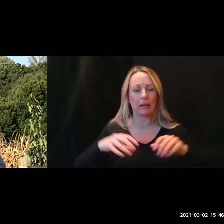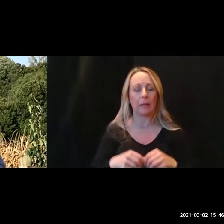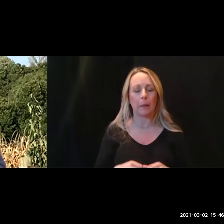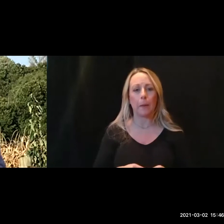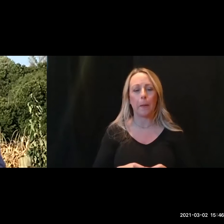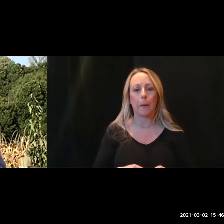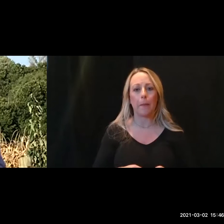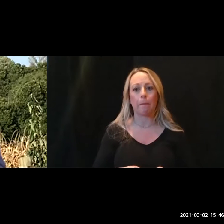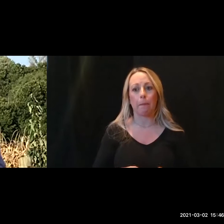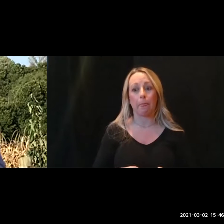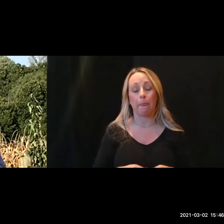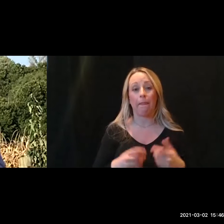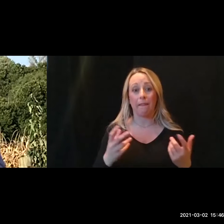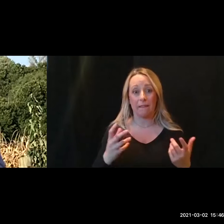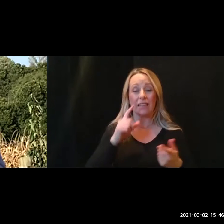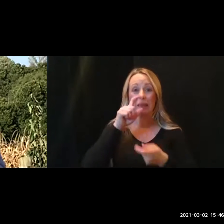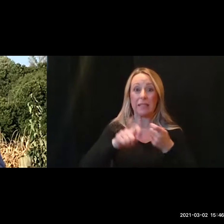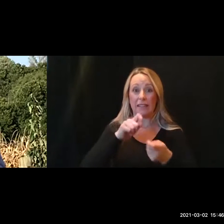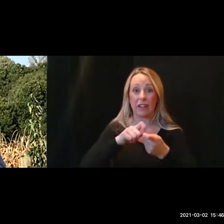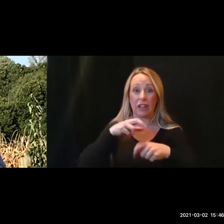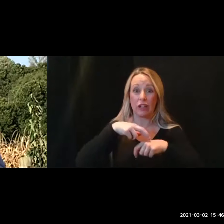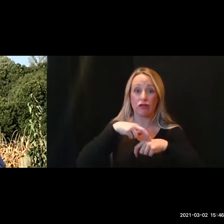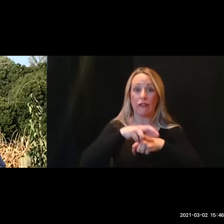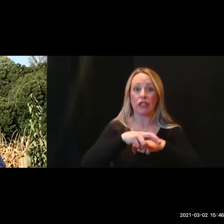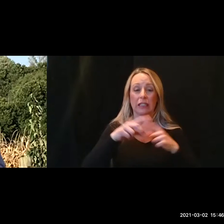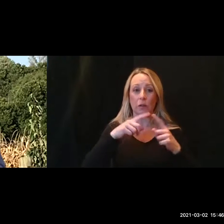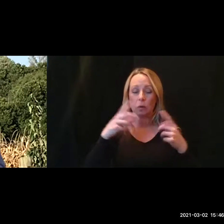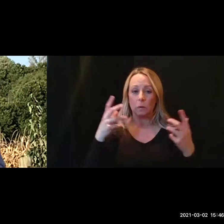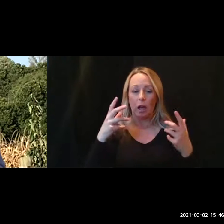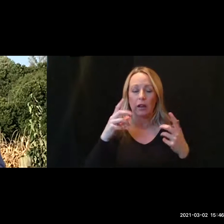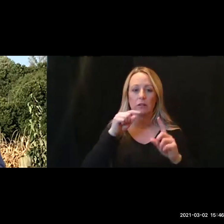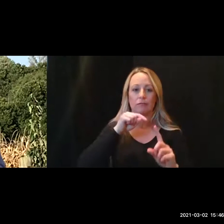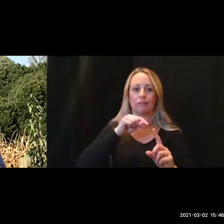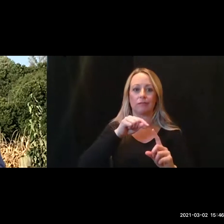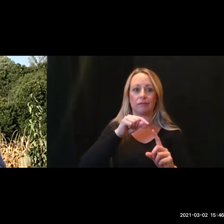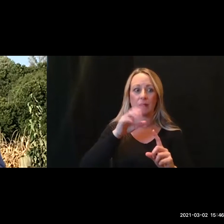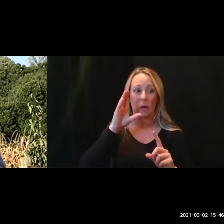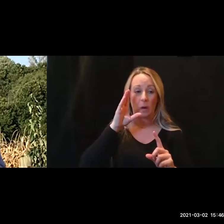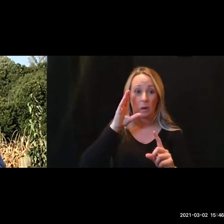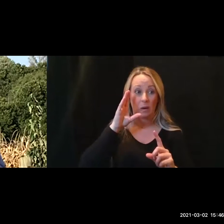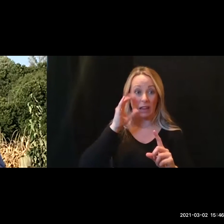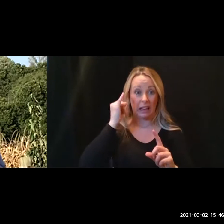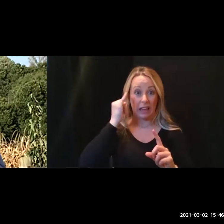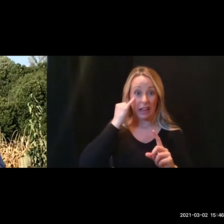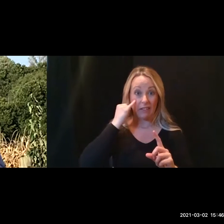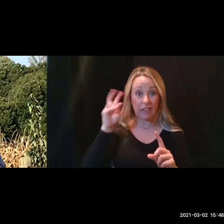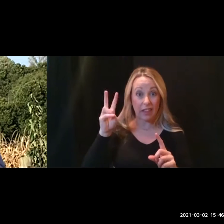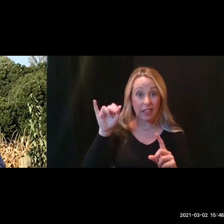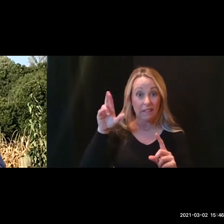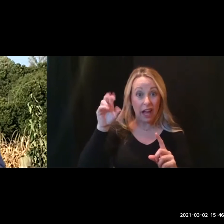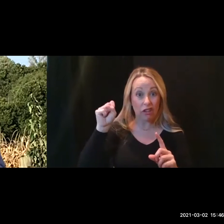This is with particular reference to, as these virus changes, will the effectiveness of the vaccines that we've